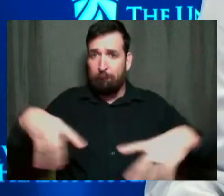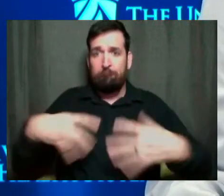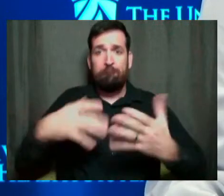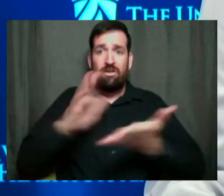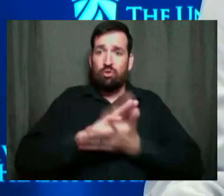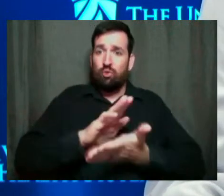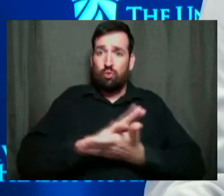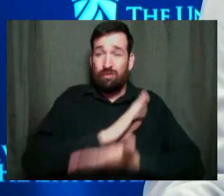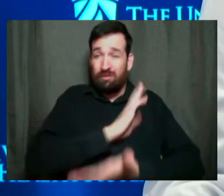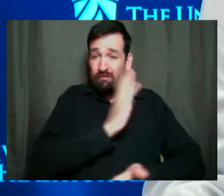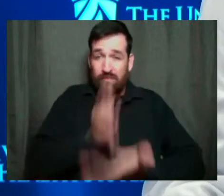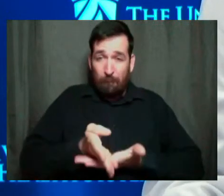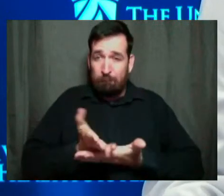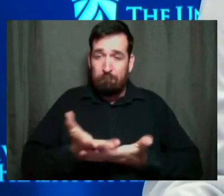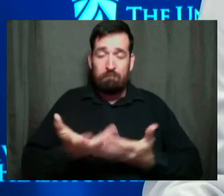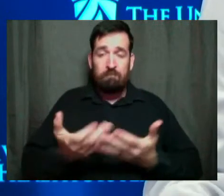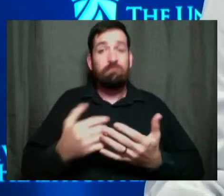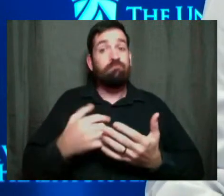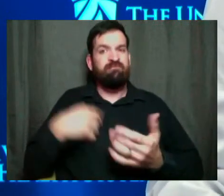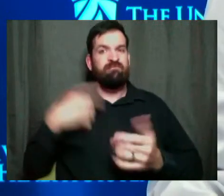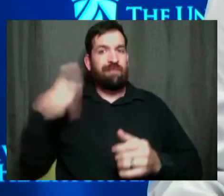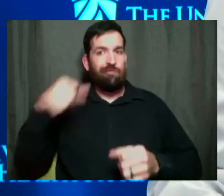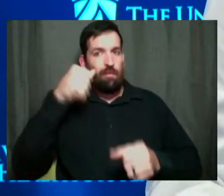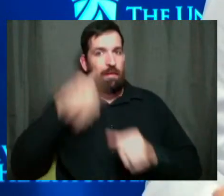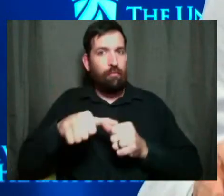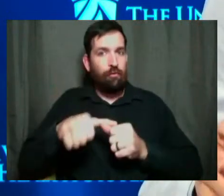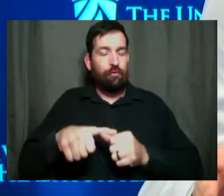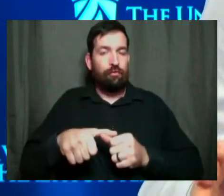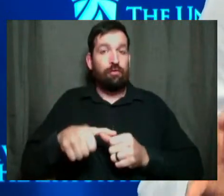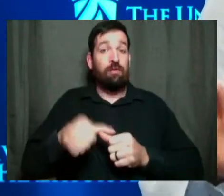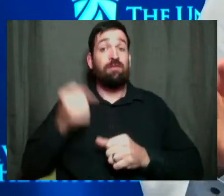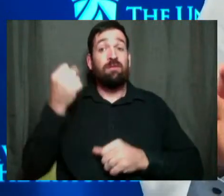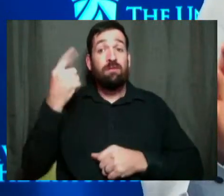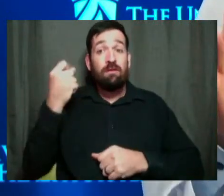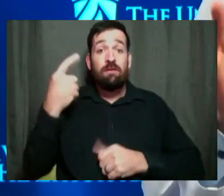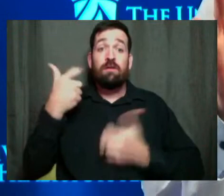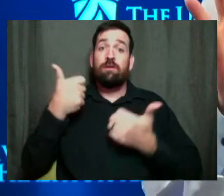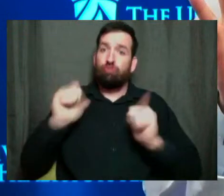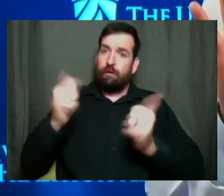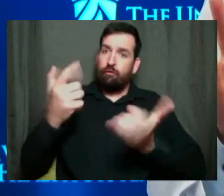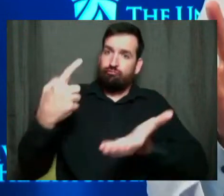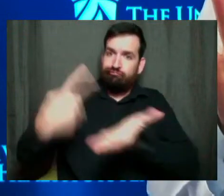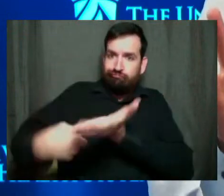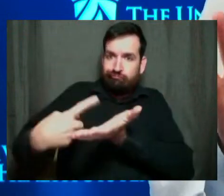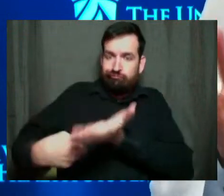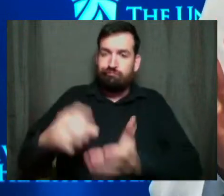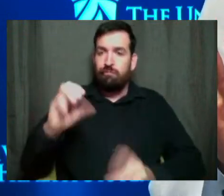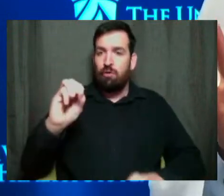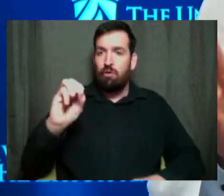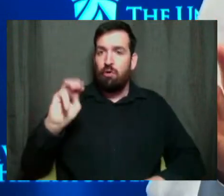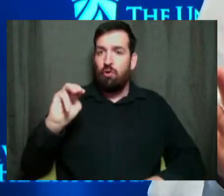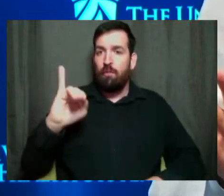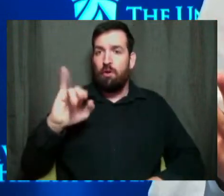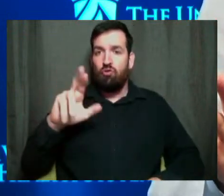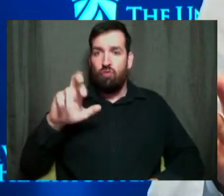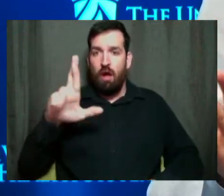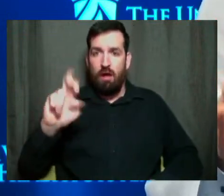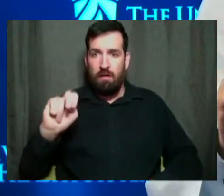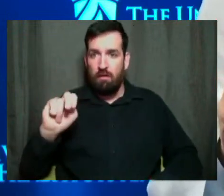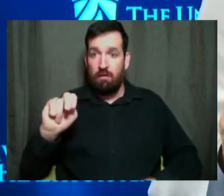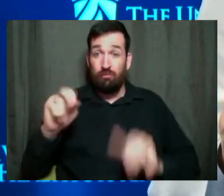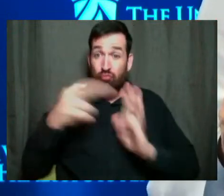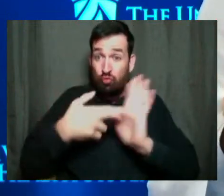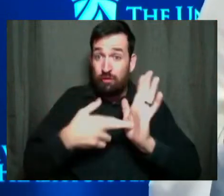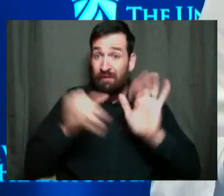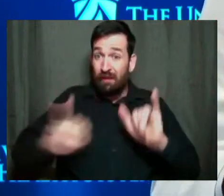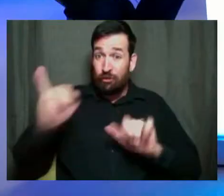think what we have to remember is even as we try and talk about Omicron and all that, the rules of infection control, what do they do, Jess?